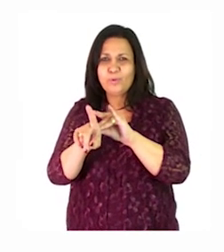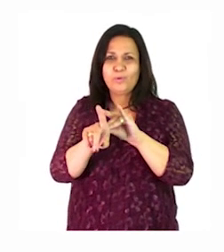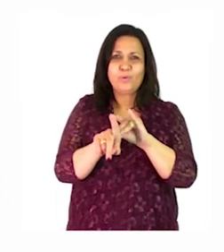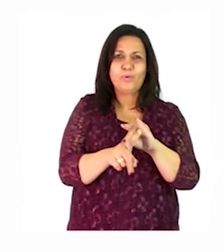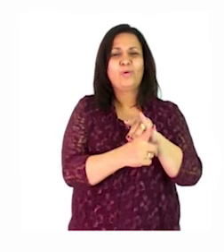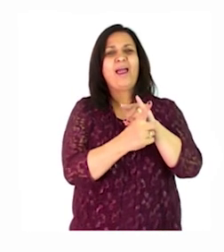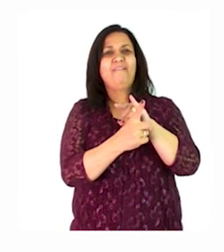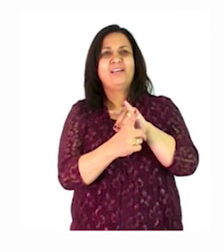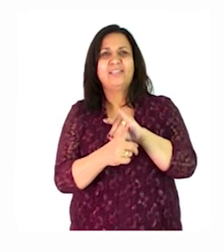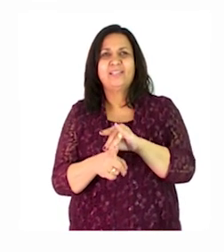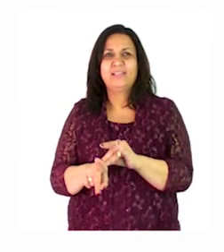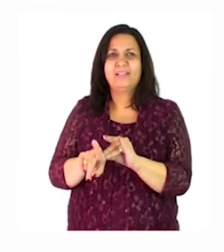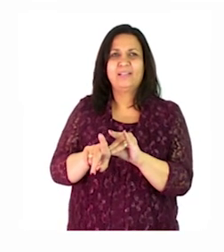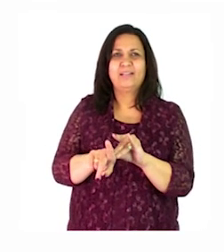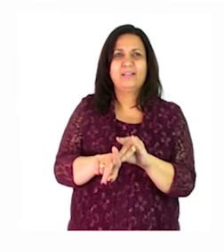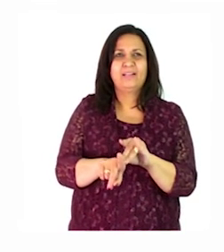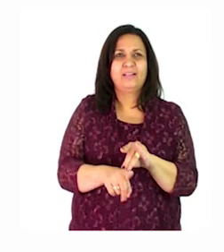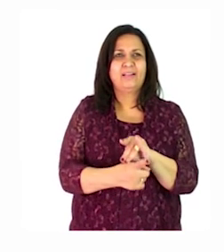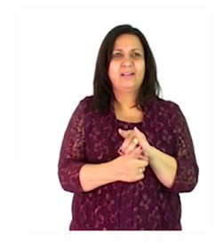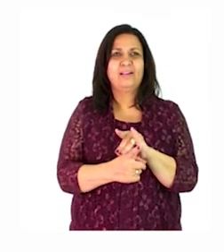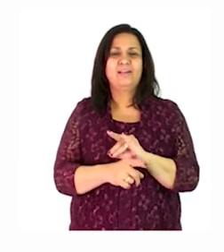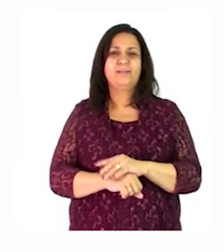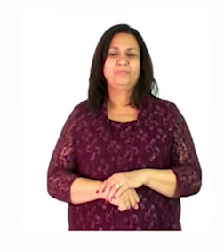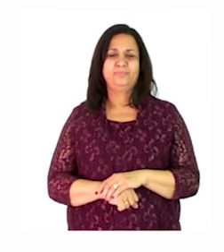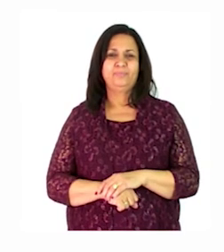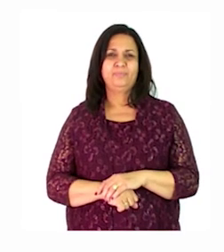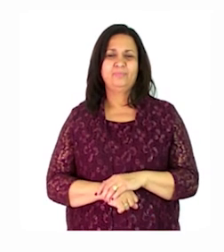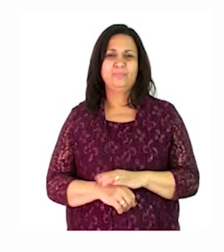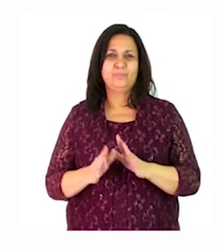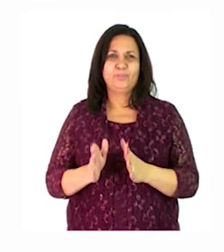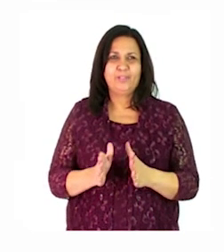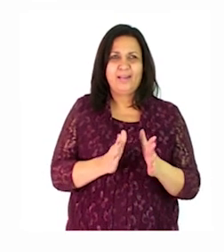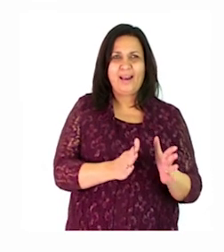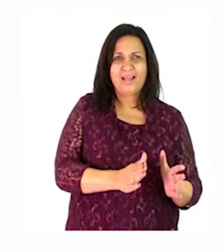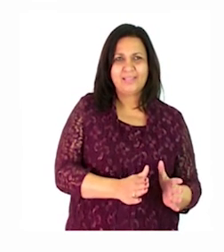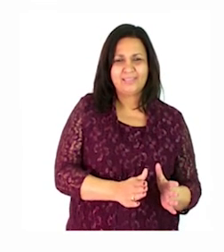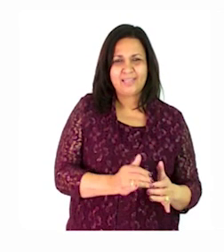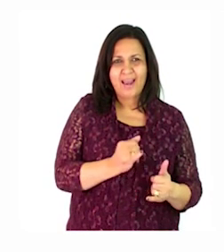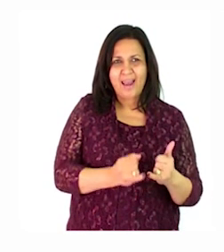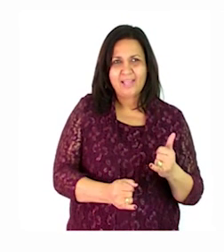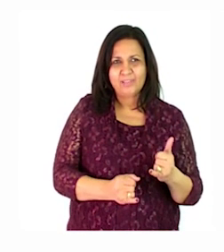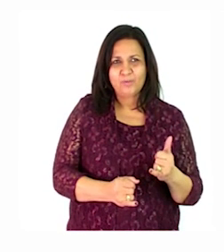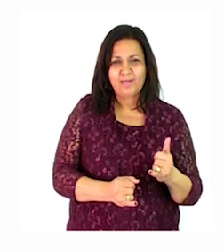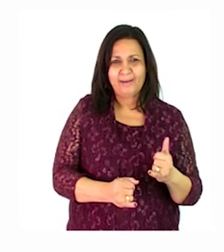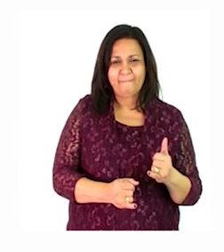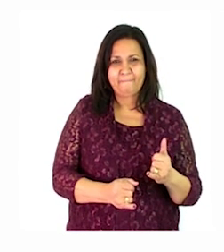an elephant. Well done. Let's move on to the last